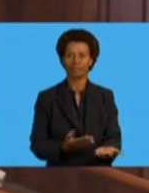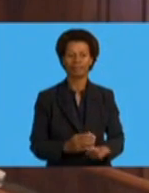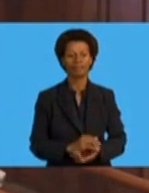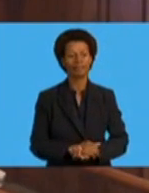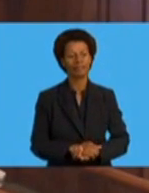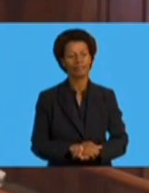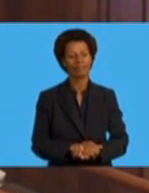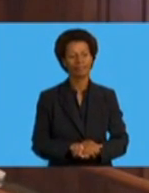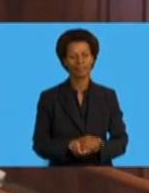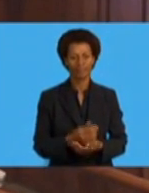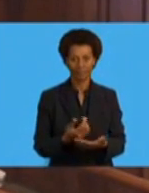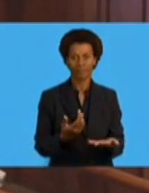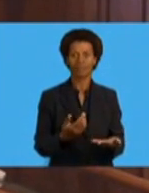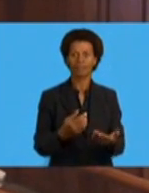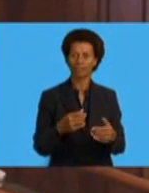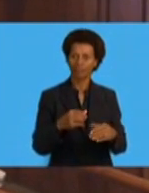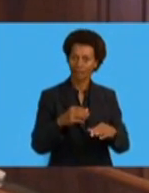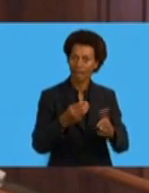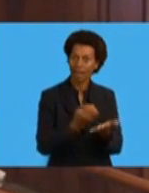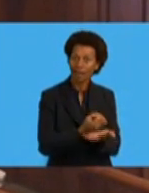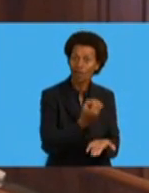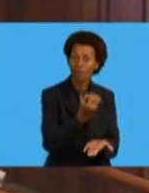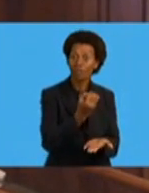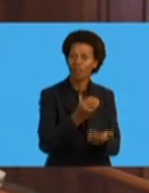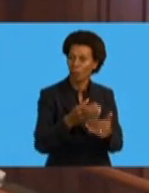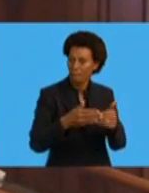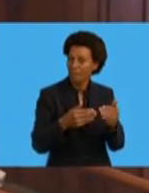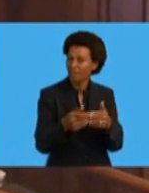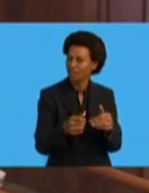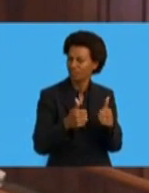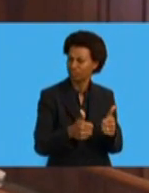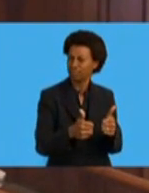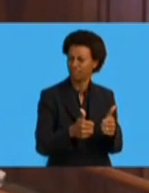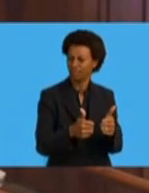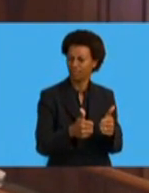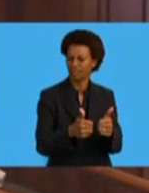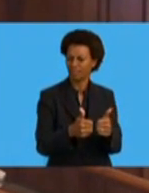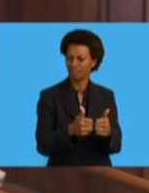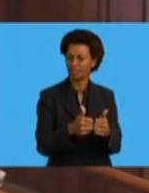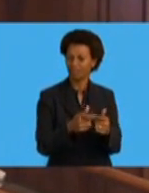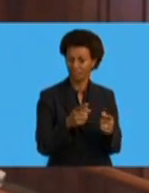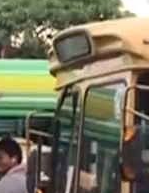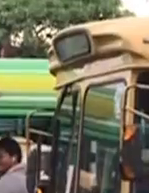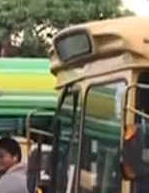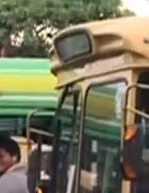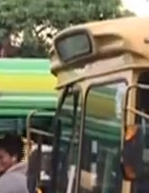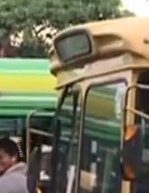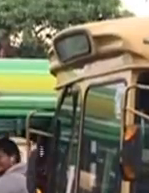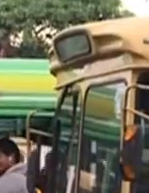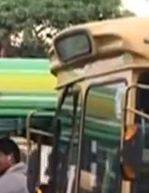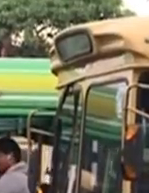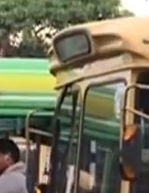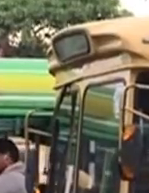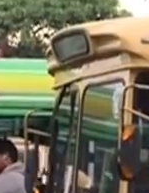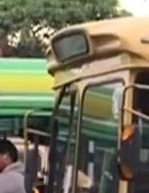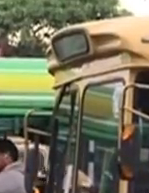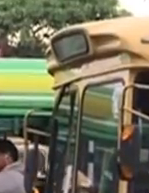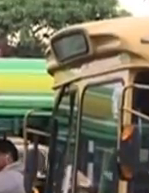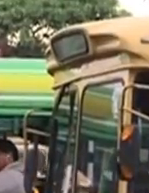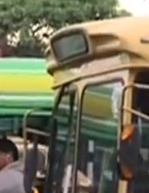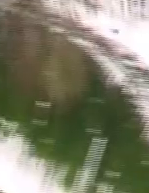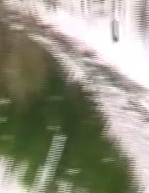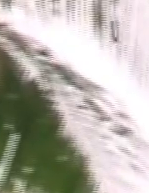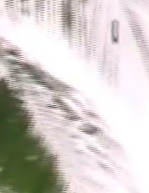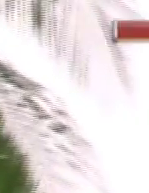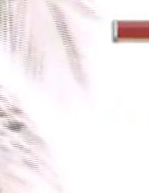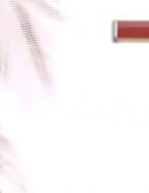our success in managing the economy will be a cornerstone of that campaign. Bainimarama adds the budget has